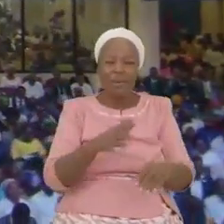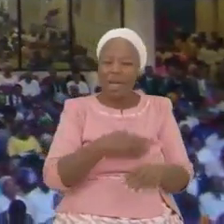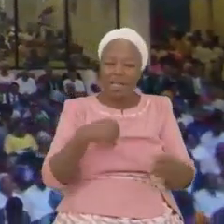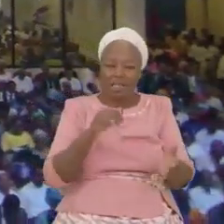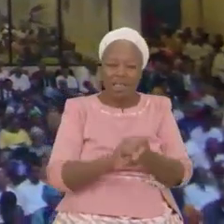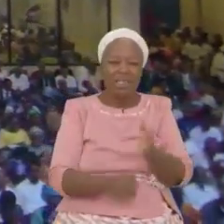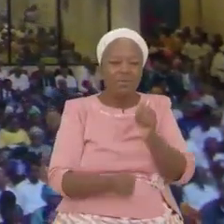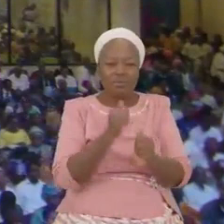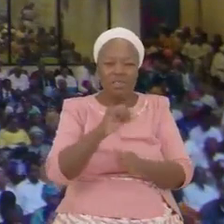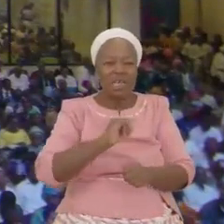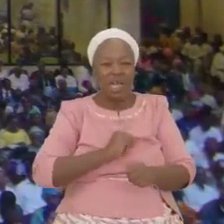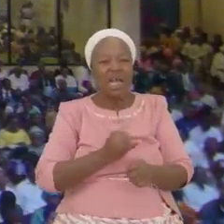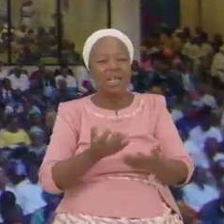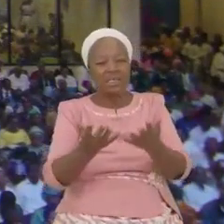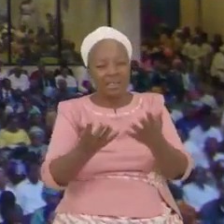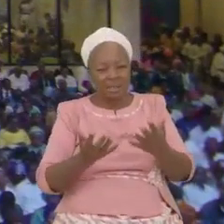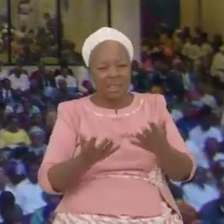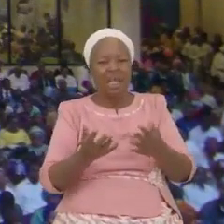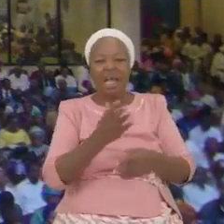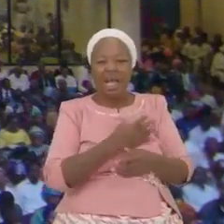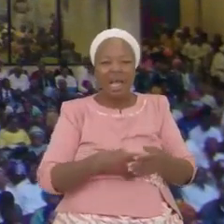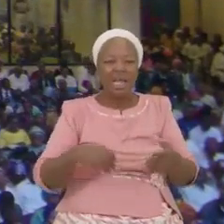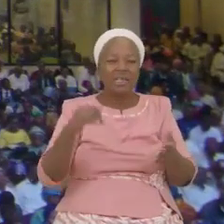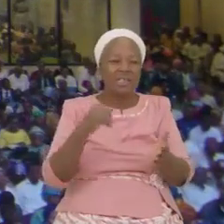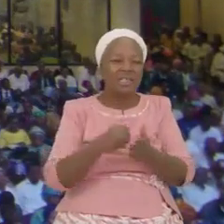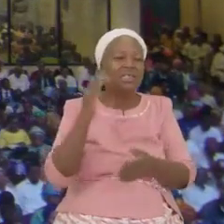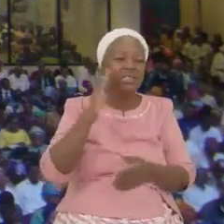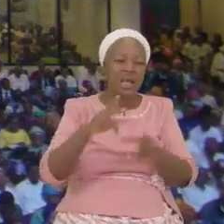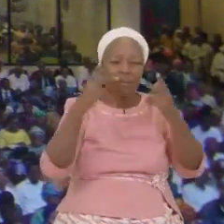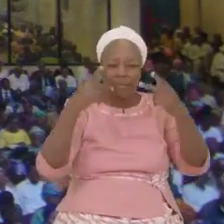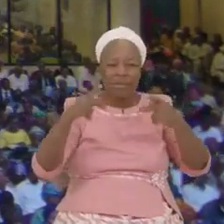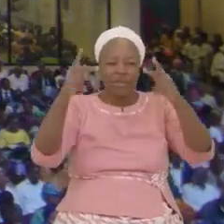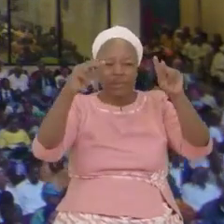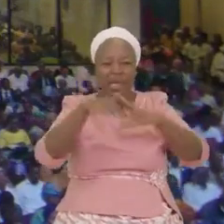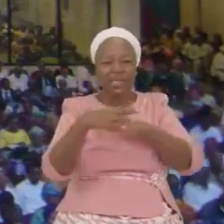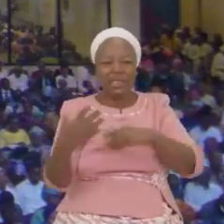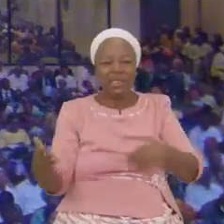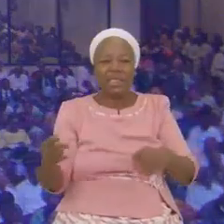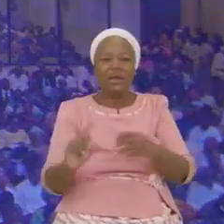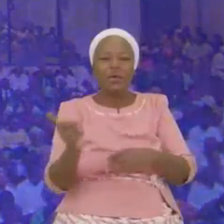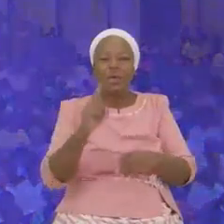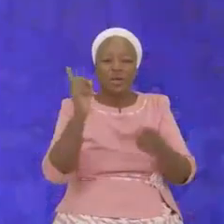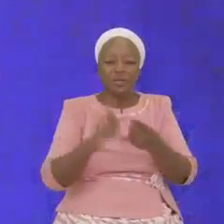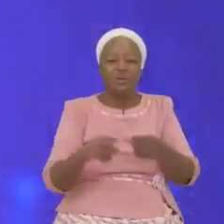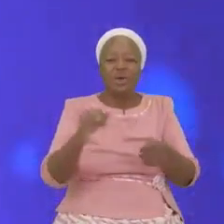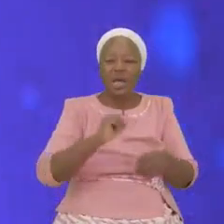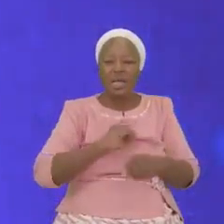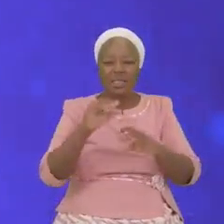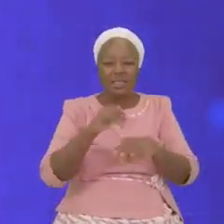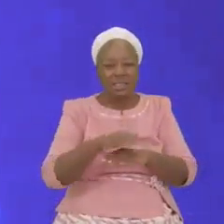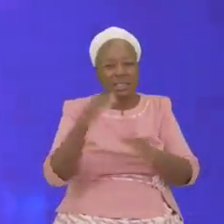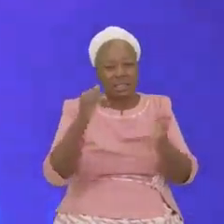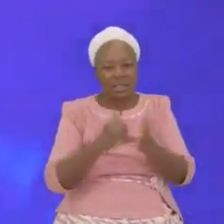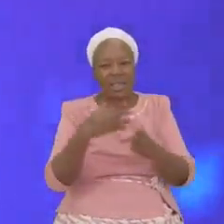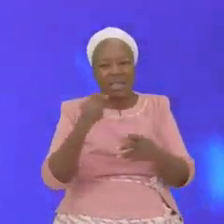please, and it shall prosper in the thing whereto I sent it. The word